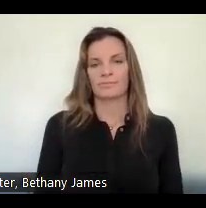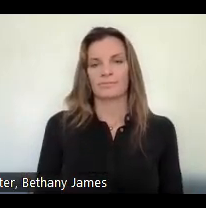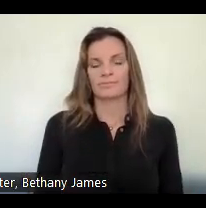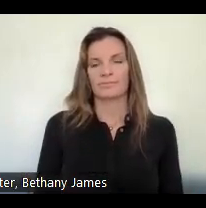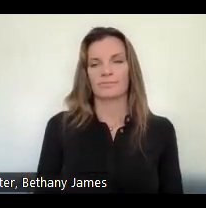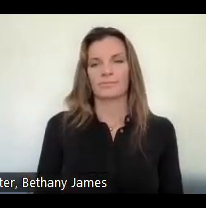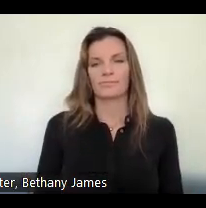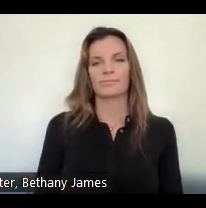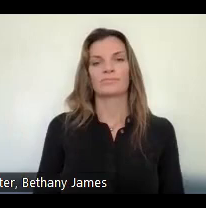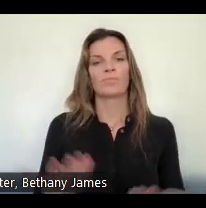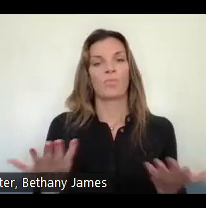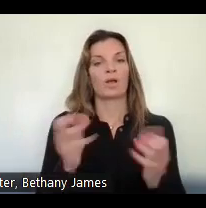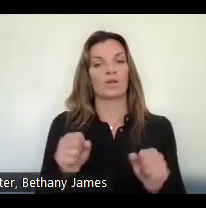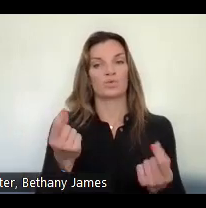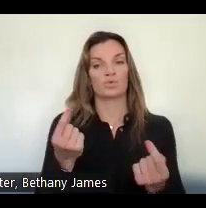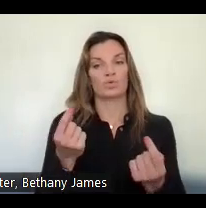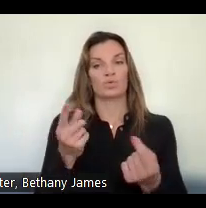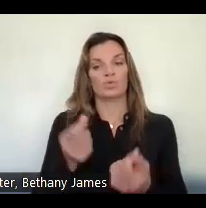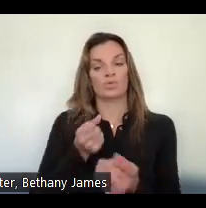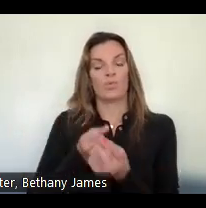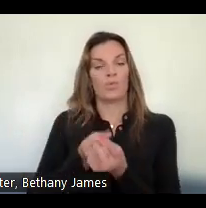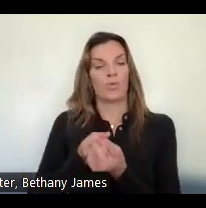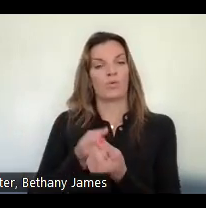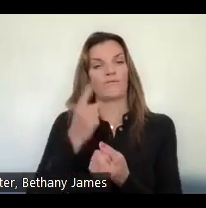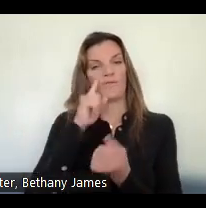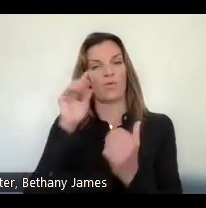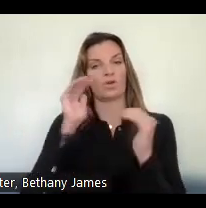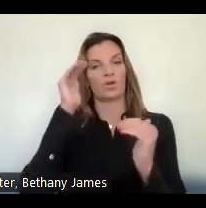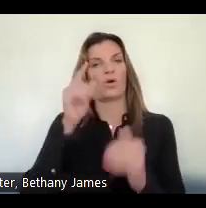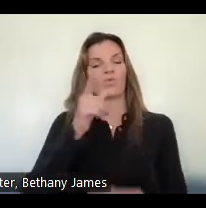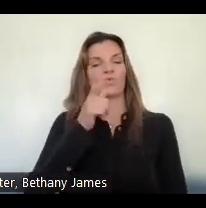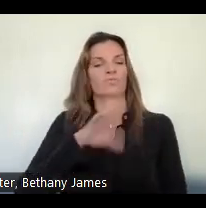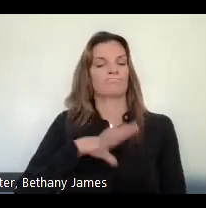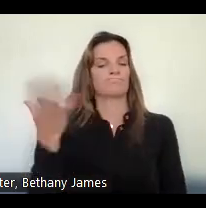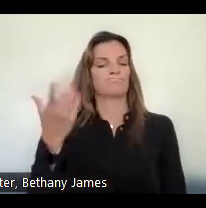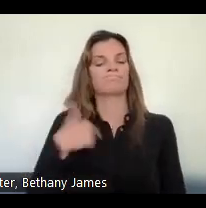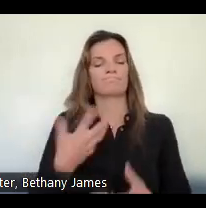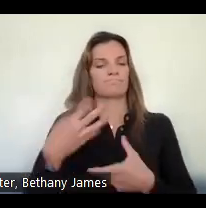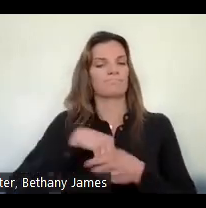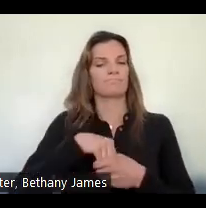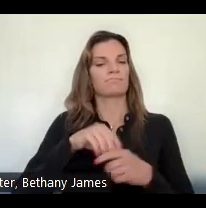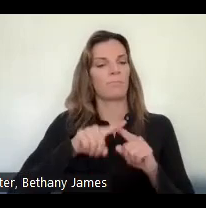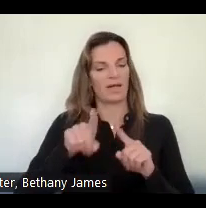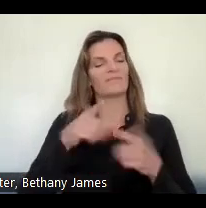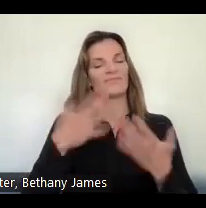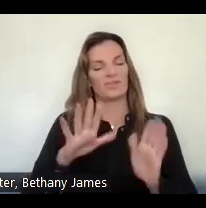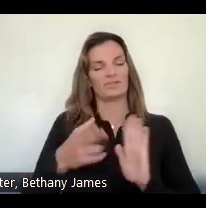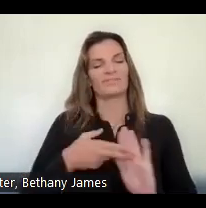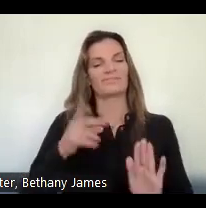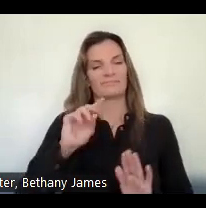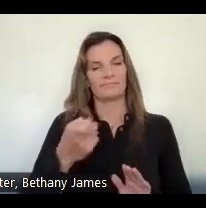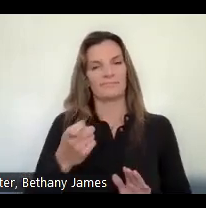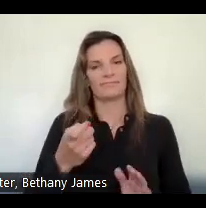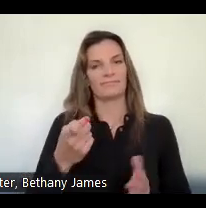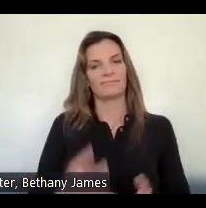So what can you do to offer support to an adult who will not admit they have autism, even though they have been diagnosed more than a